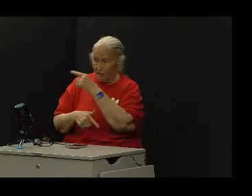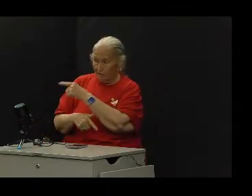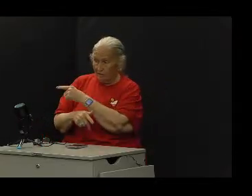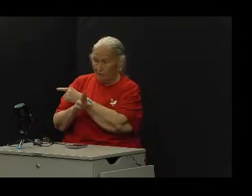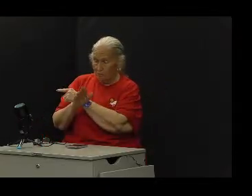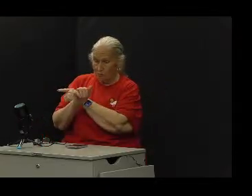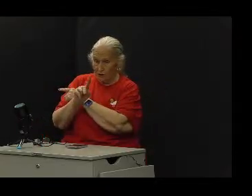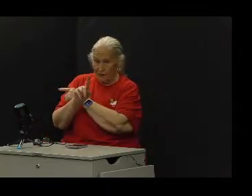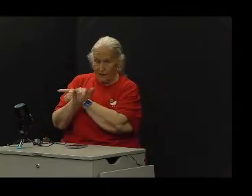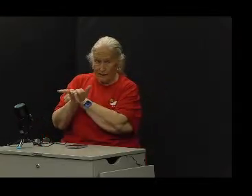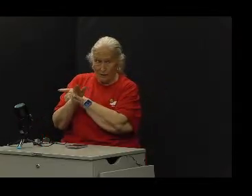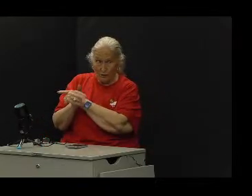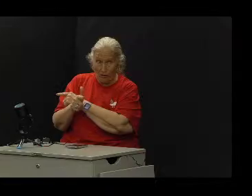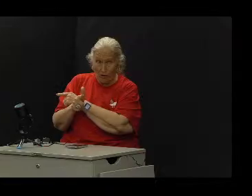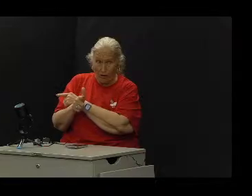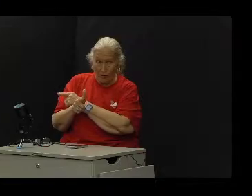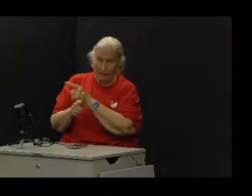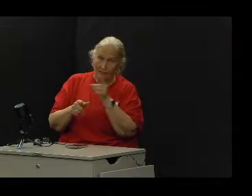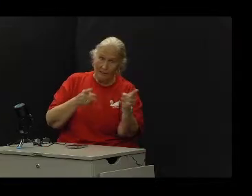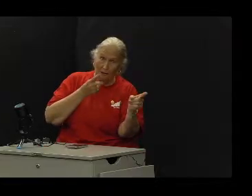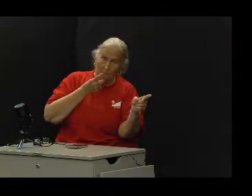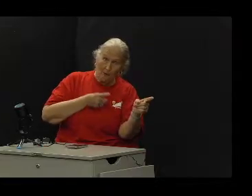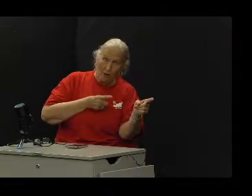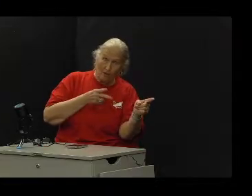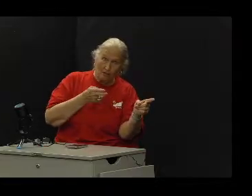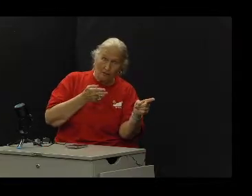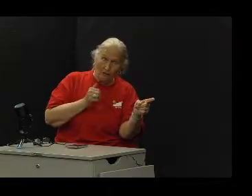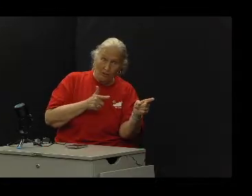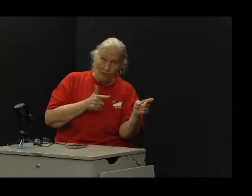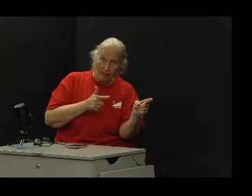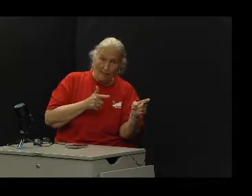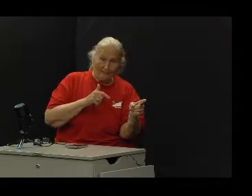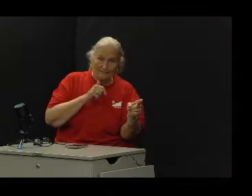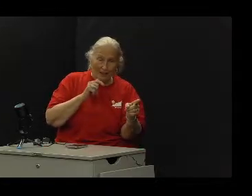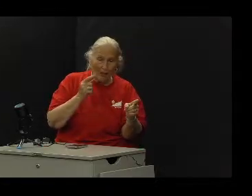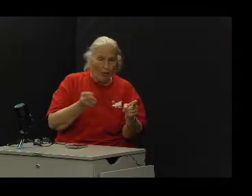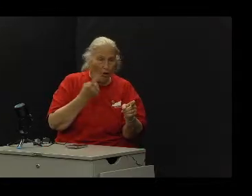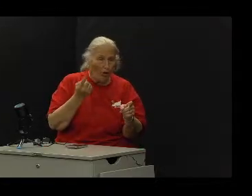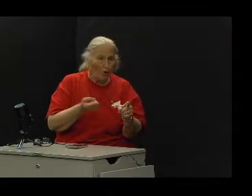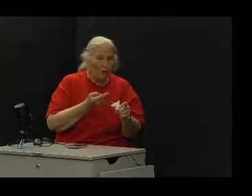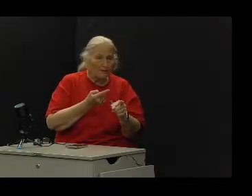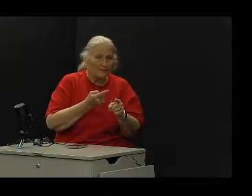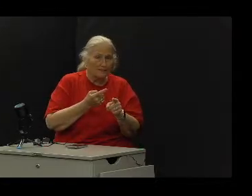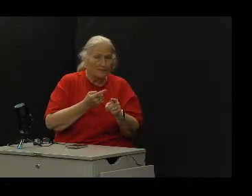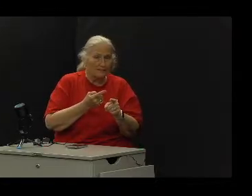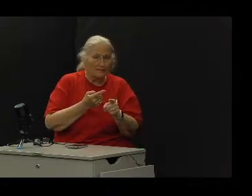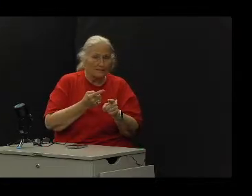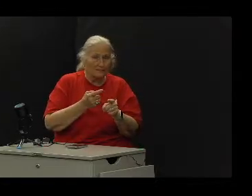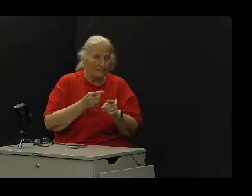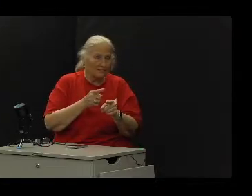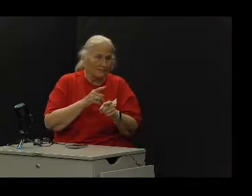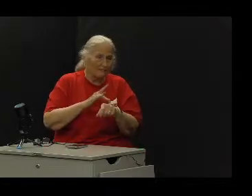them. Middleton Hall and Brady Hall at the moment, well, and Marshall,